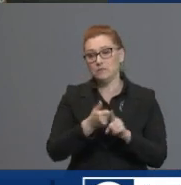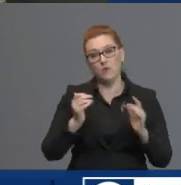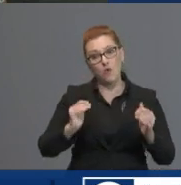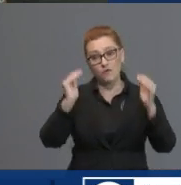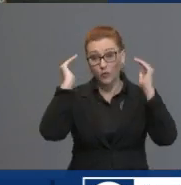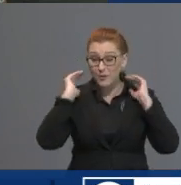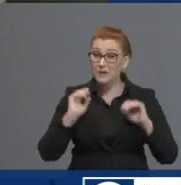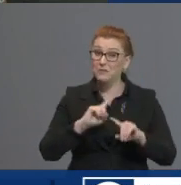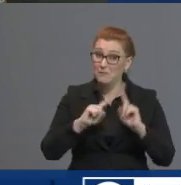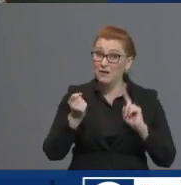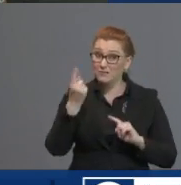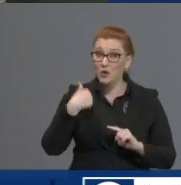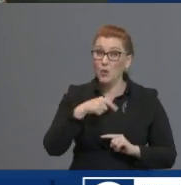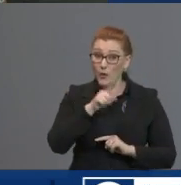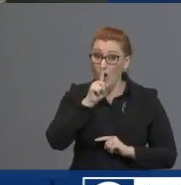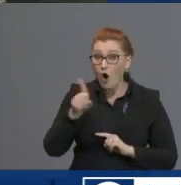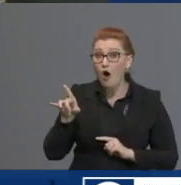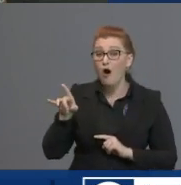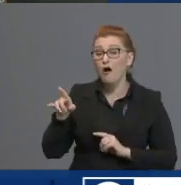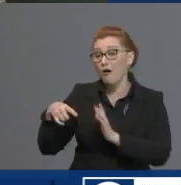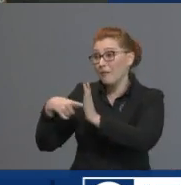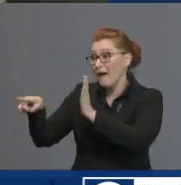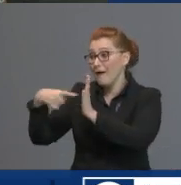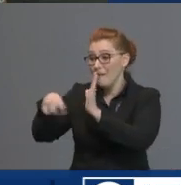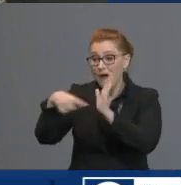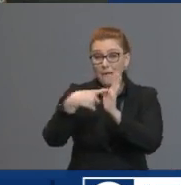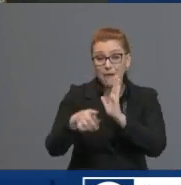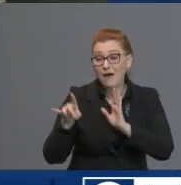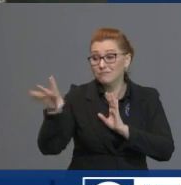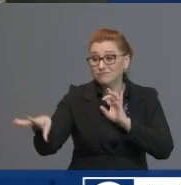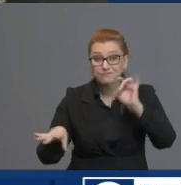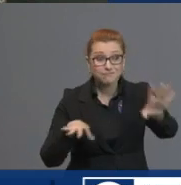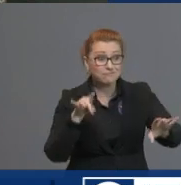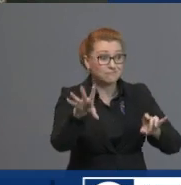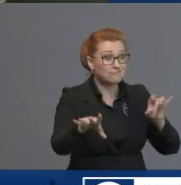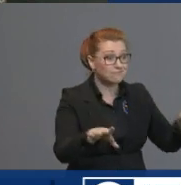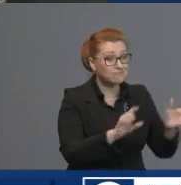but dollars are moving out to individuals that need it.